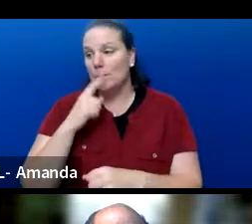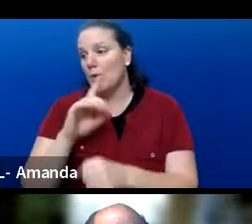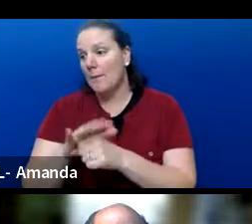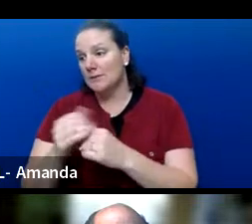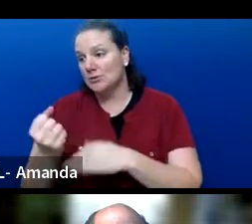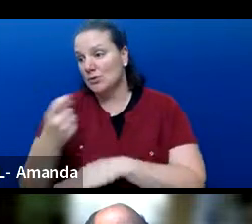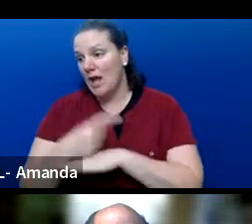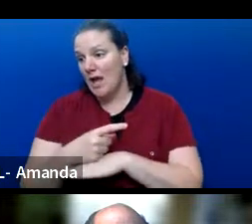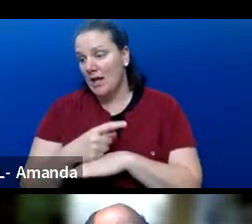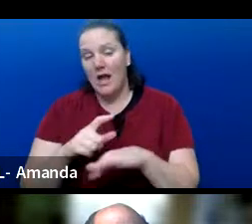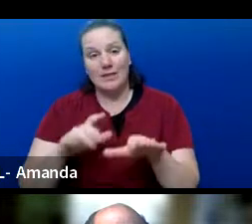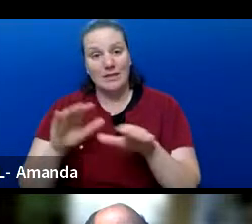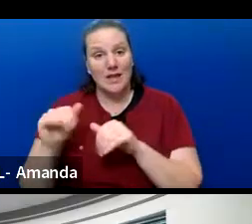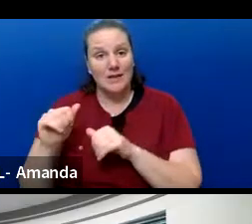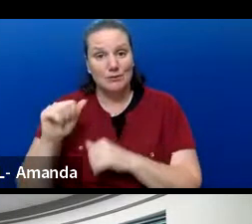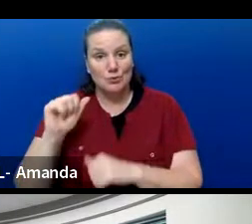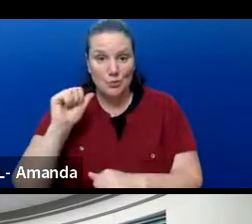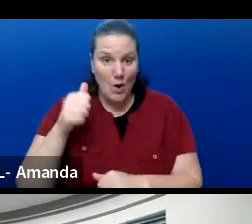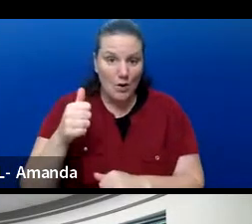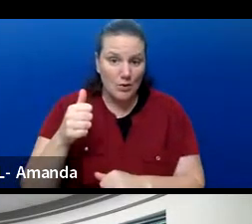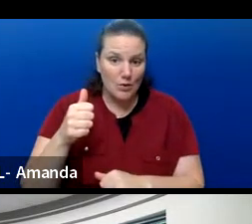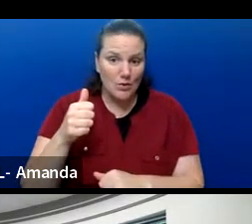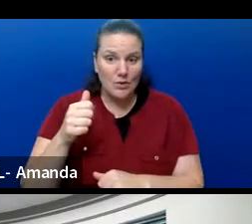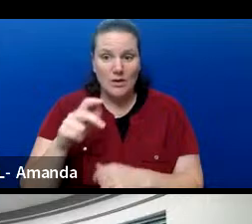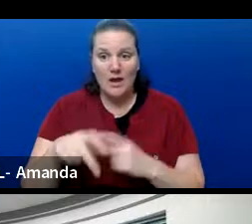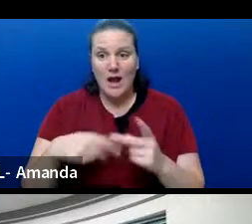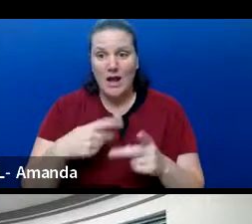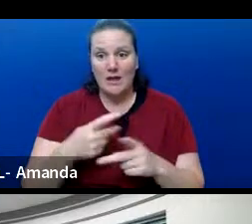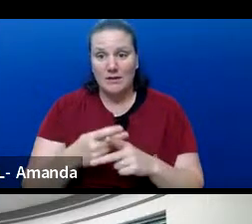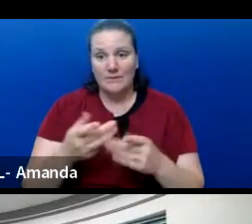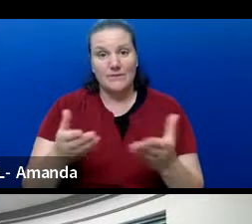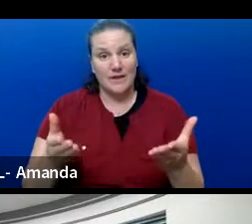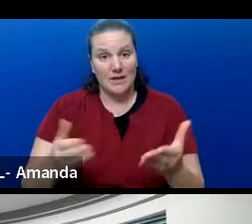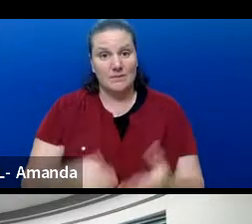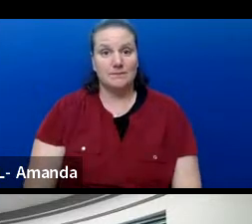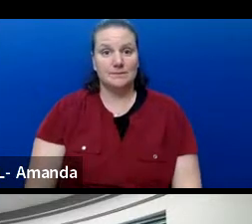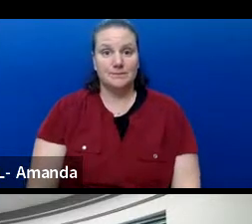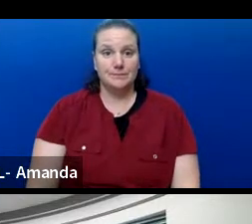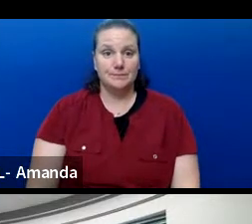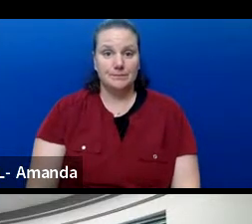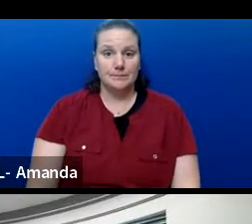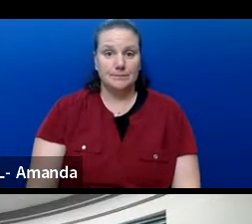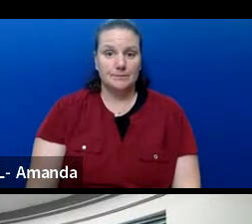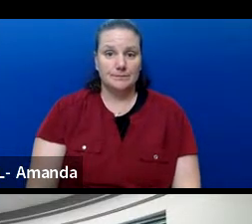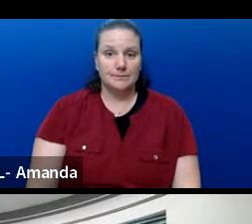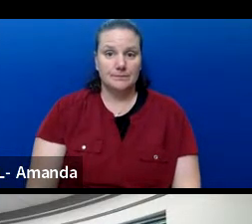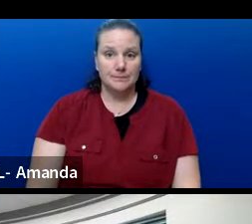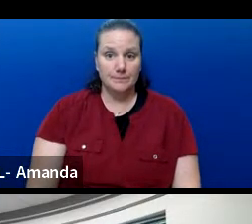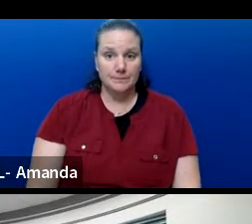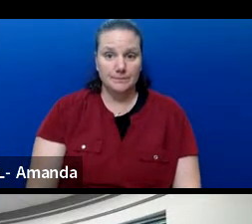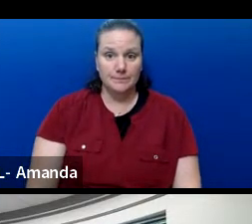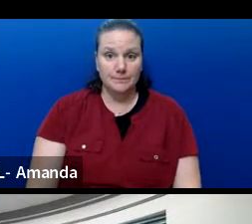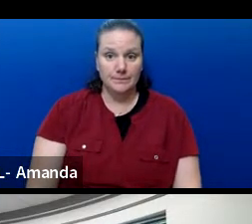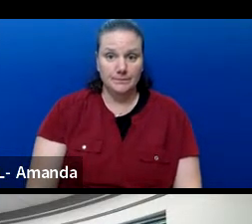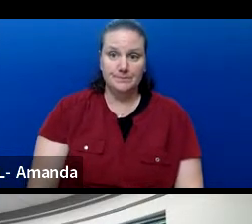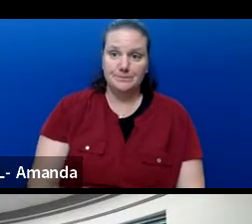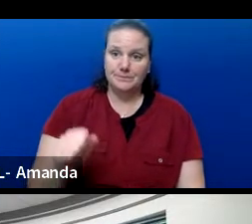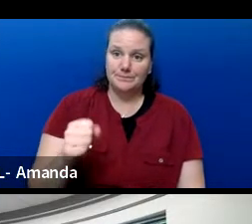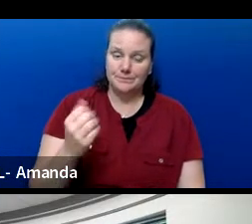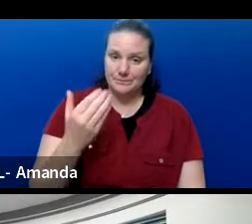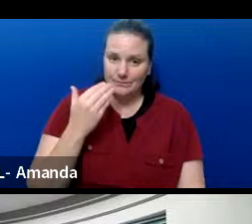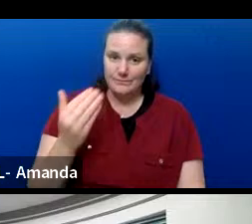walk away from it tomorrow type deal. Yeah, thank you, Greg. That